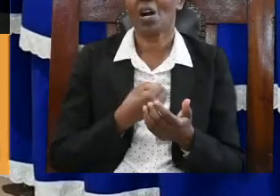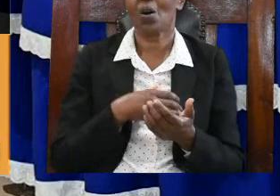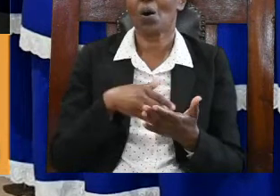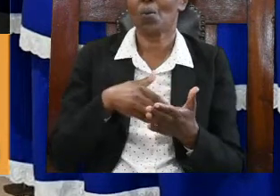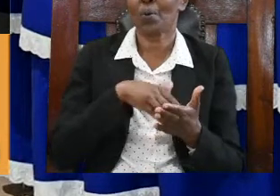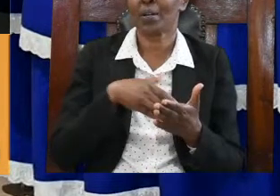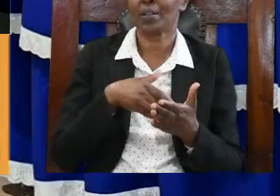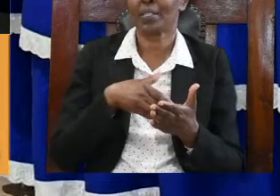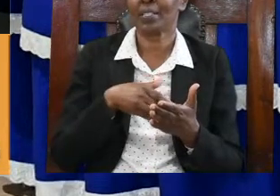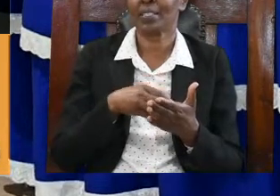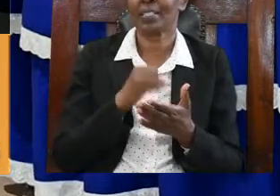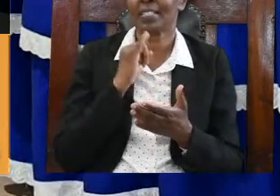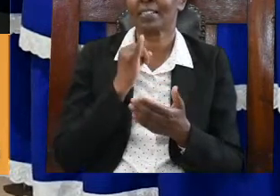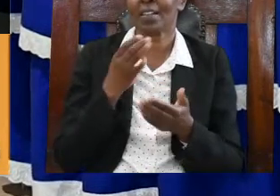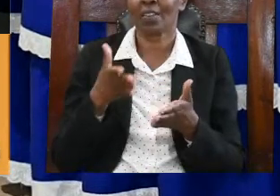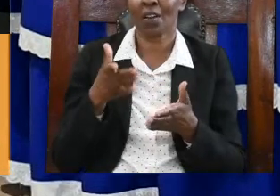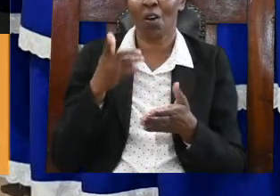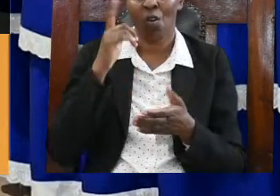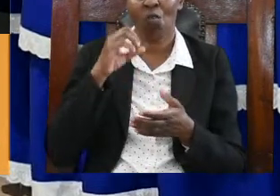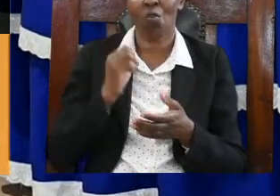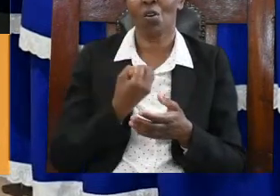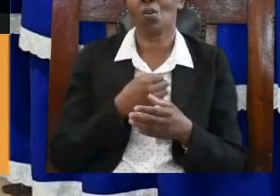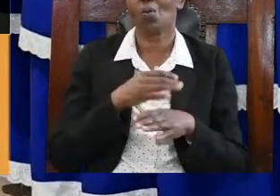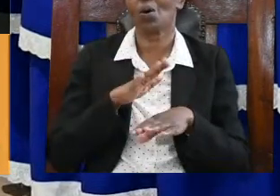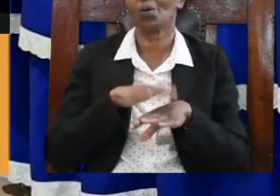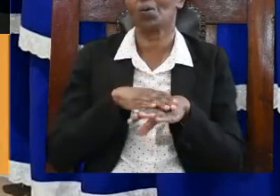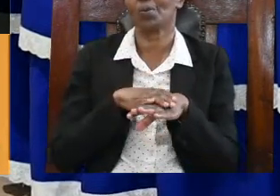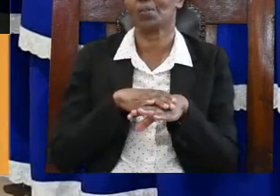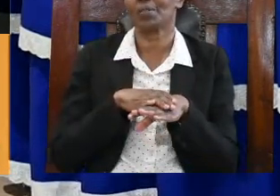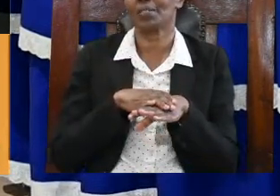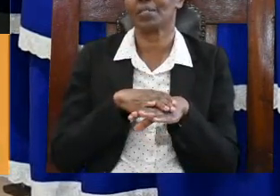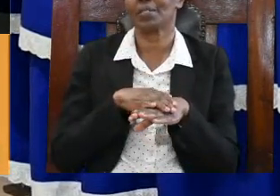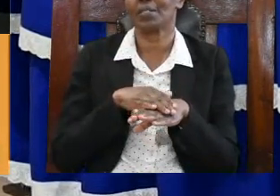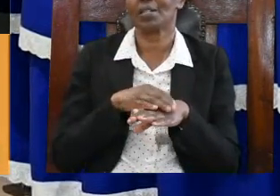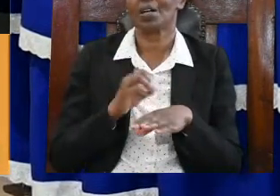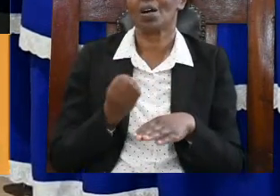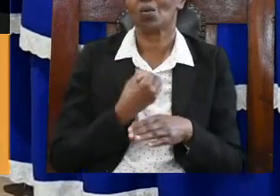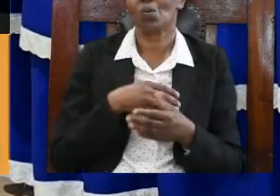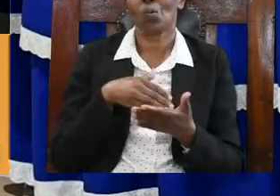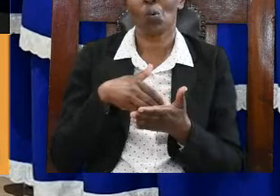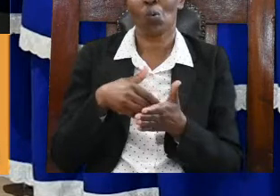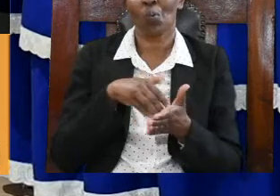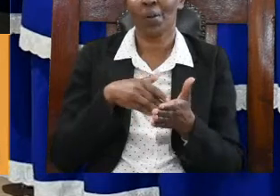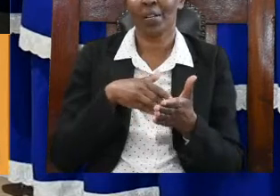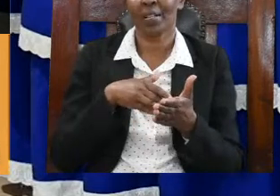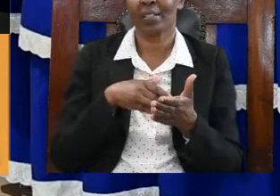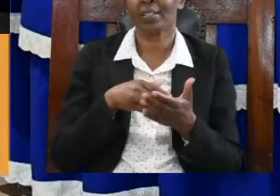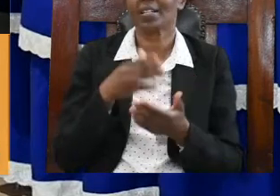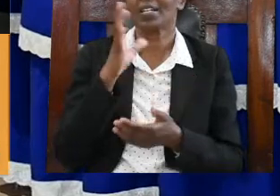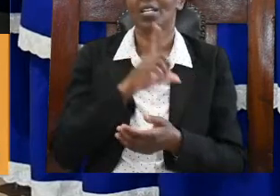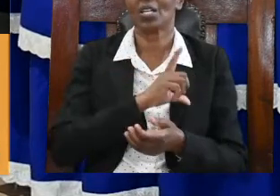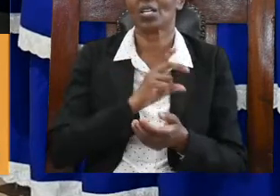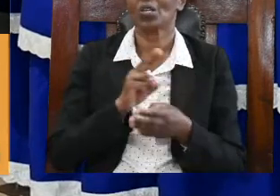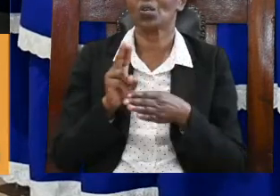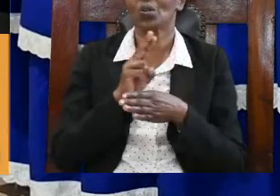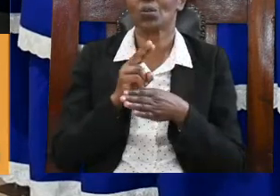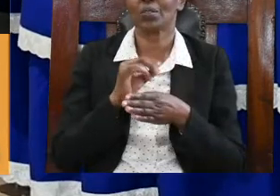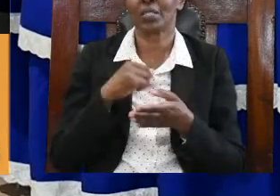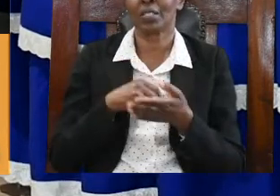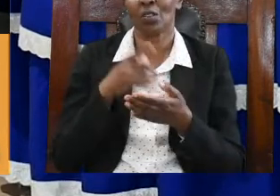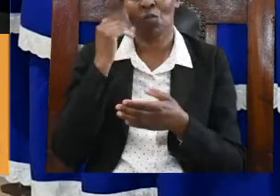for our good. That your weakness the Lord will use it for your own